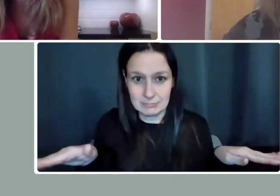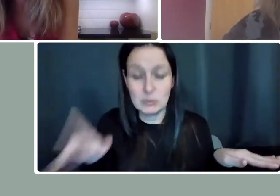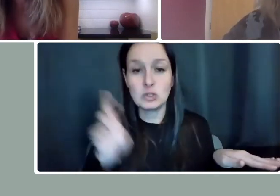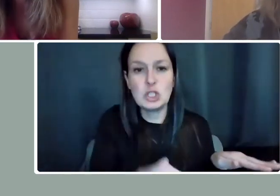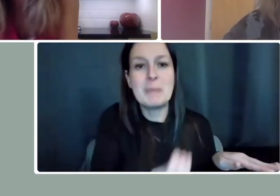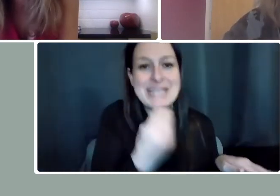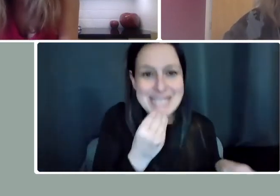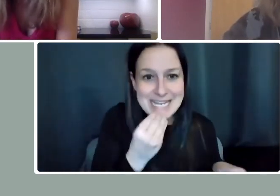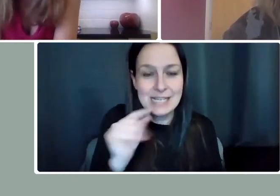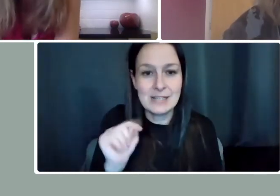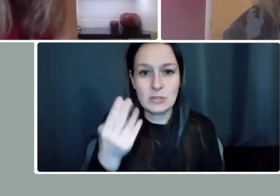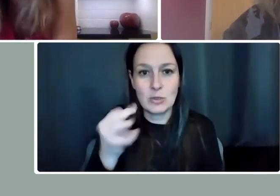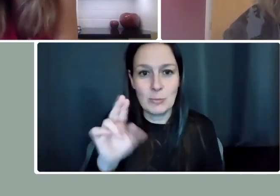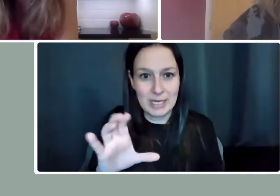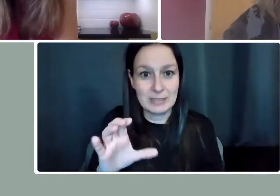turmeric. Yes.